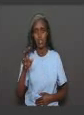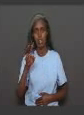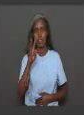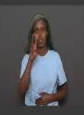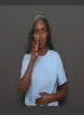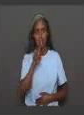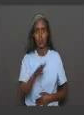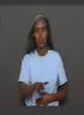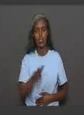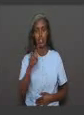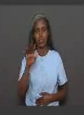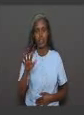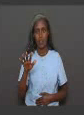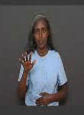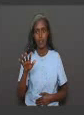23,